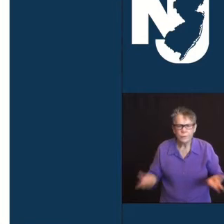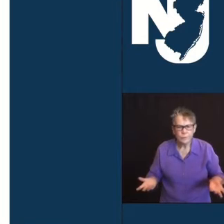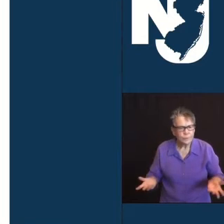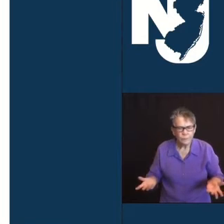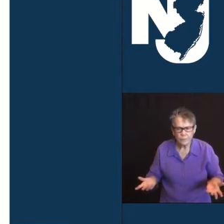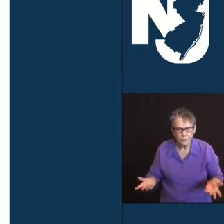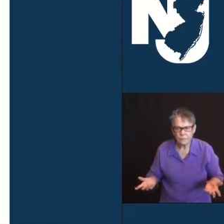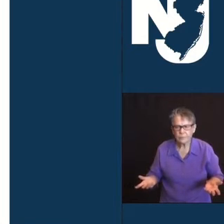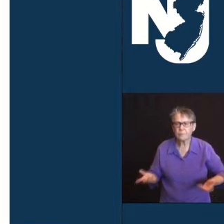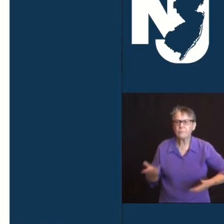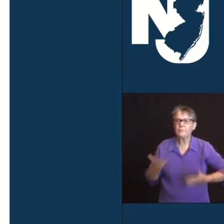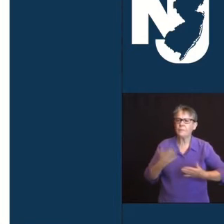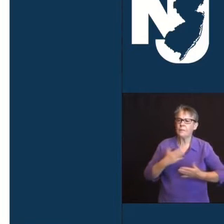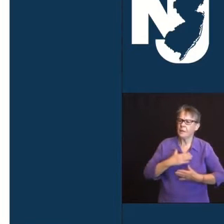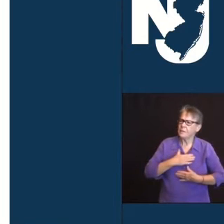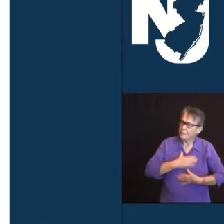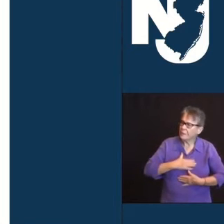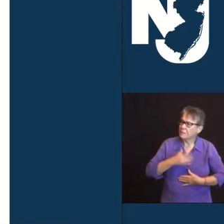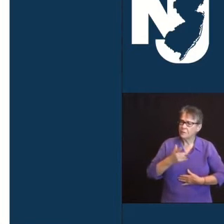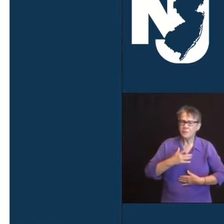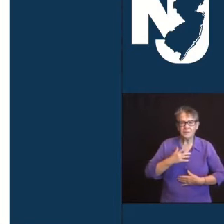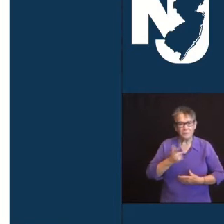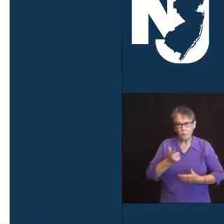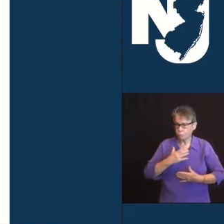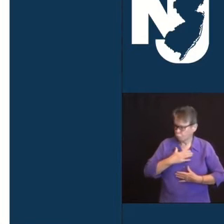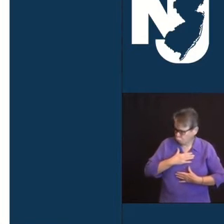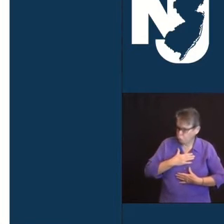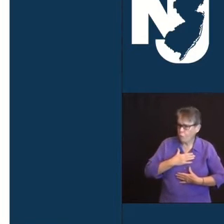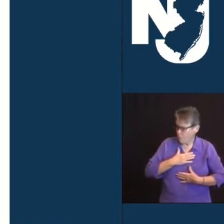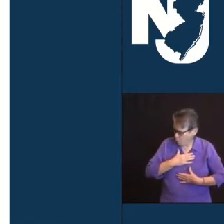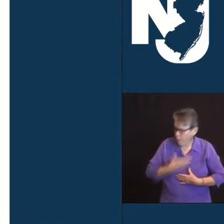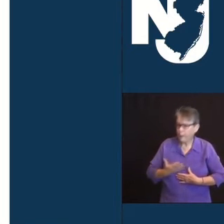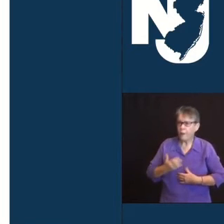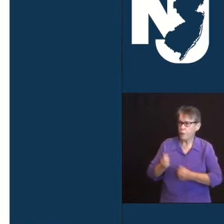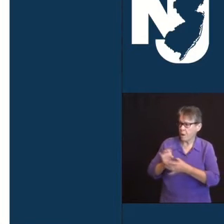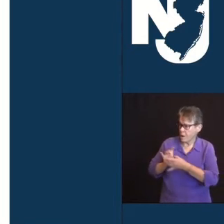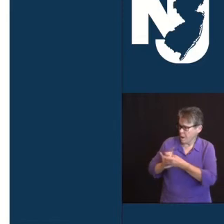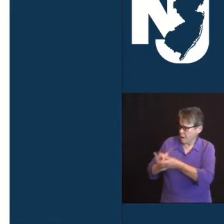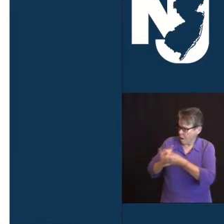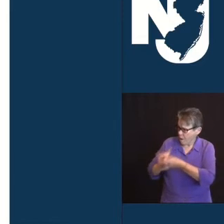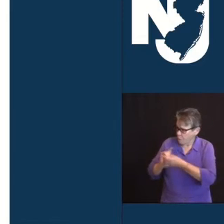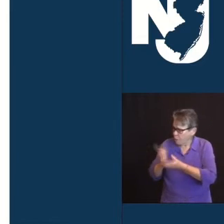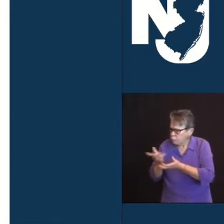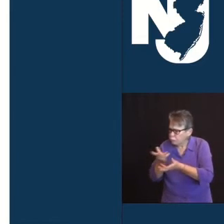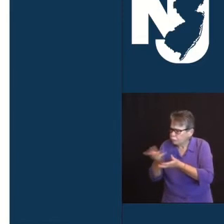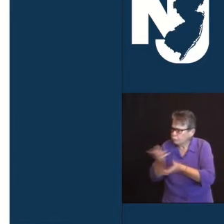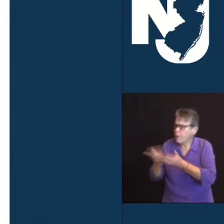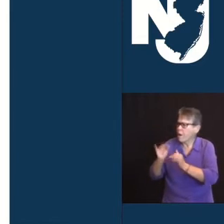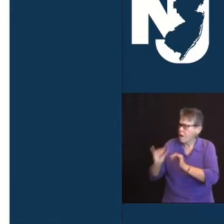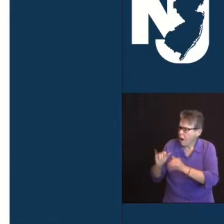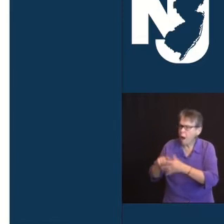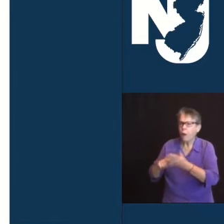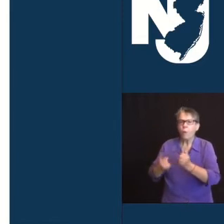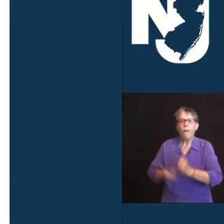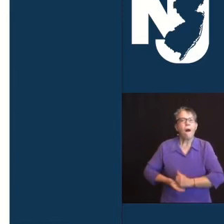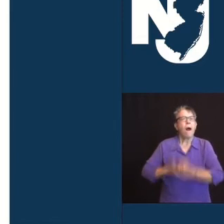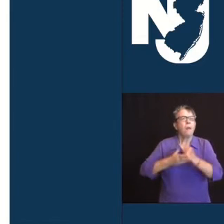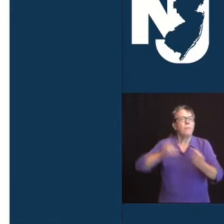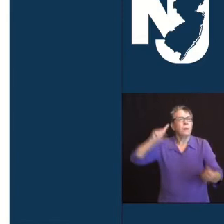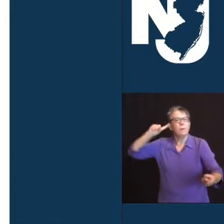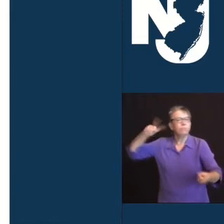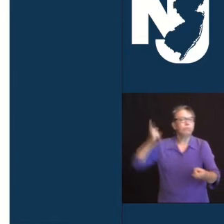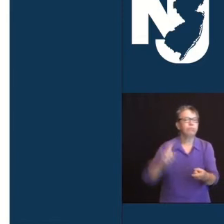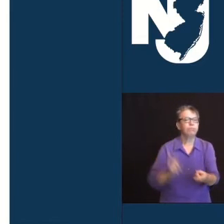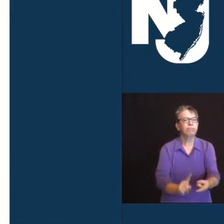spread and crush the curve, the sooner we can emerge from this pandemic. We cannot thank enough those of you